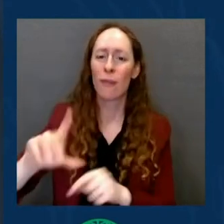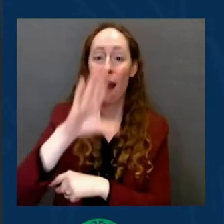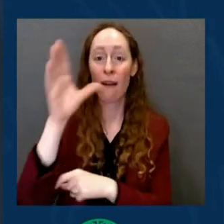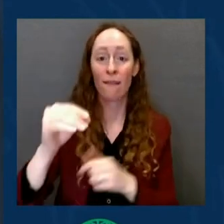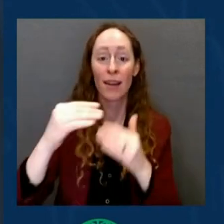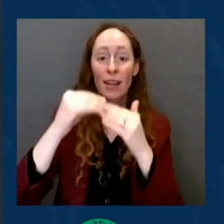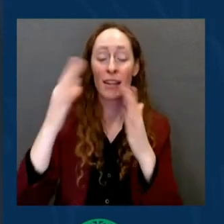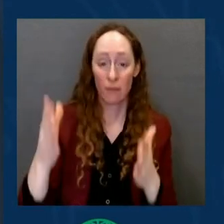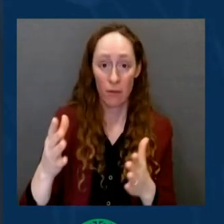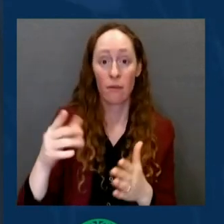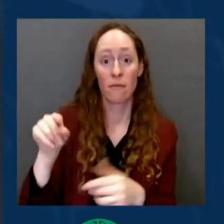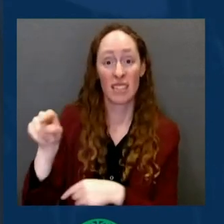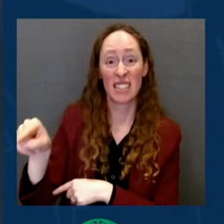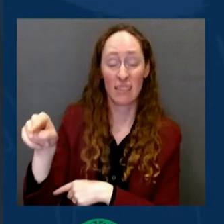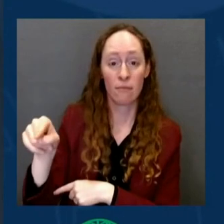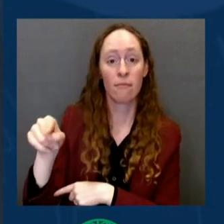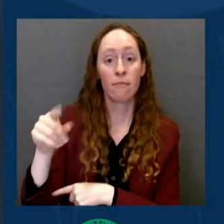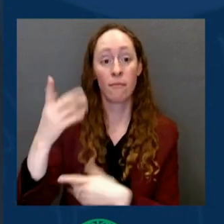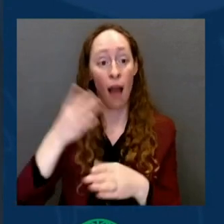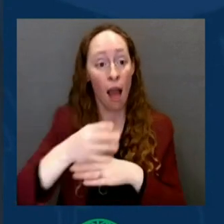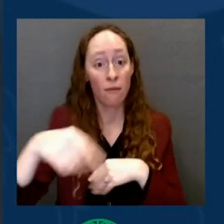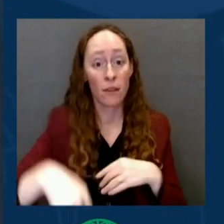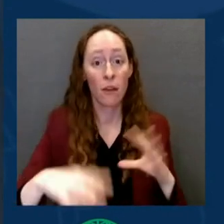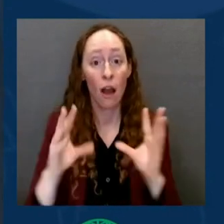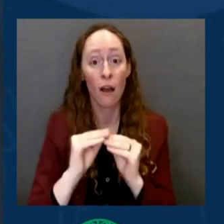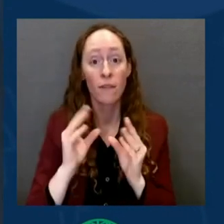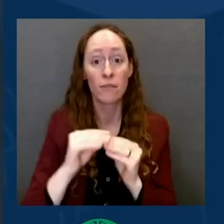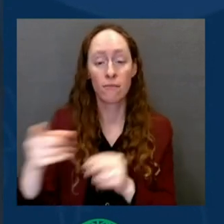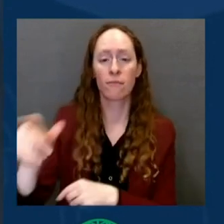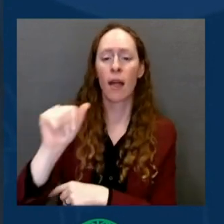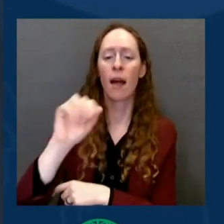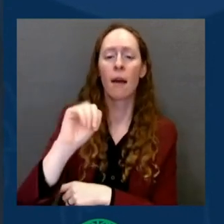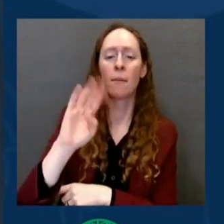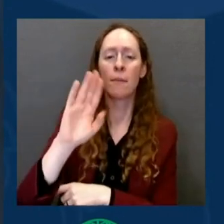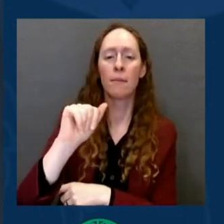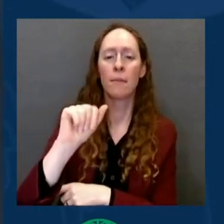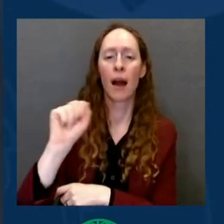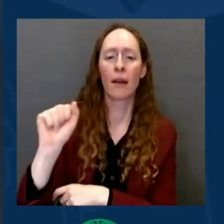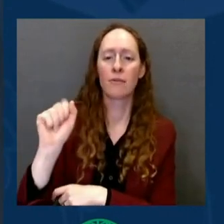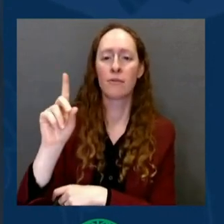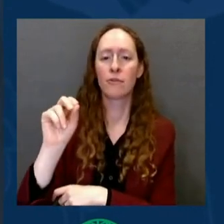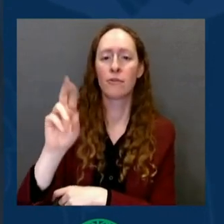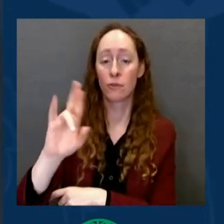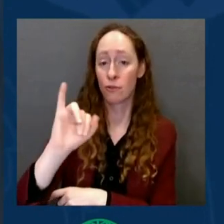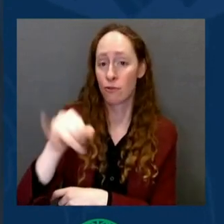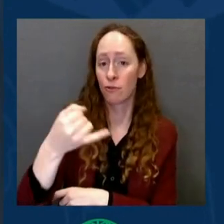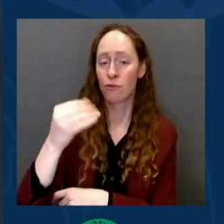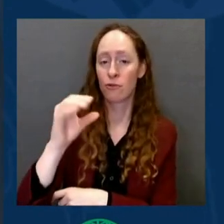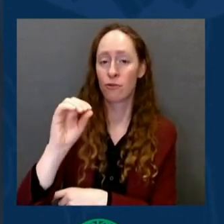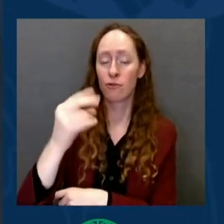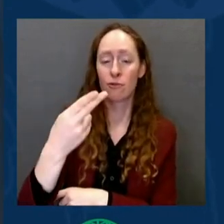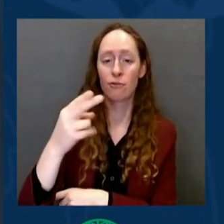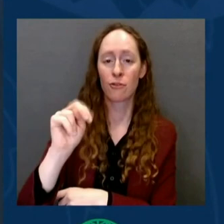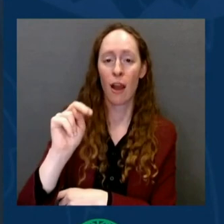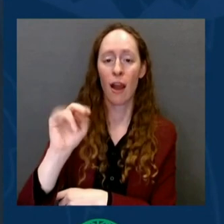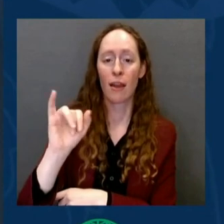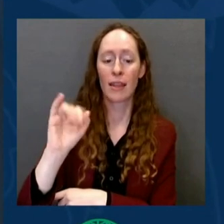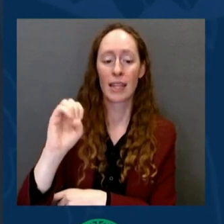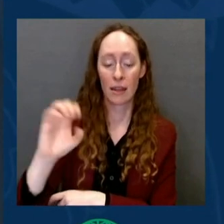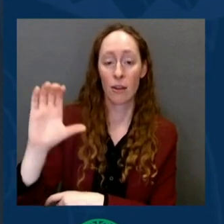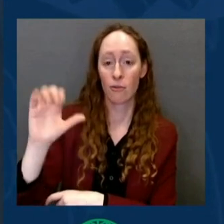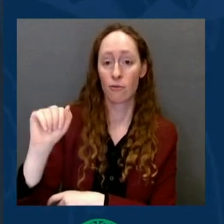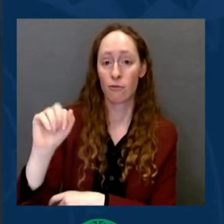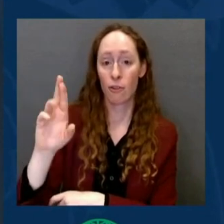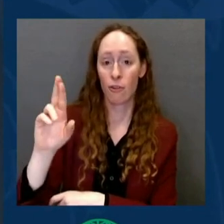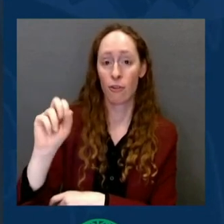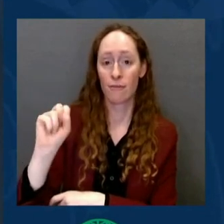Carson. Many of you already know him personally. You certainly know his skill and his reputation. So